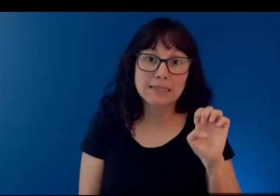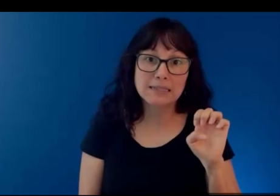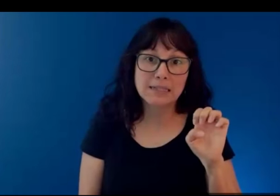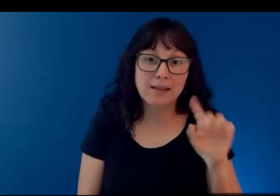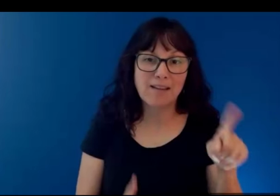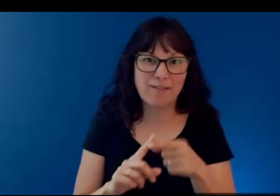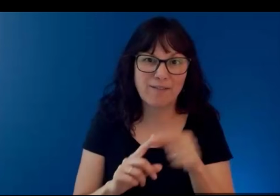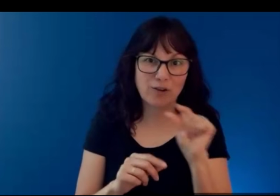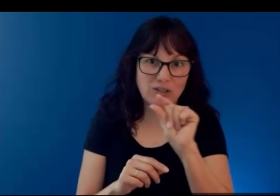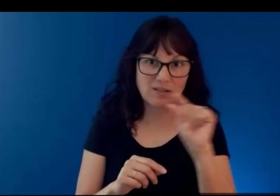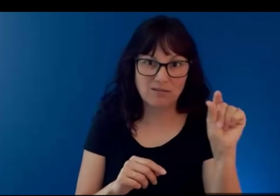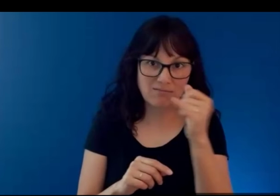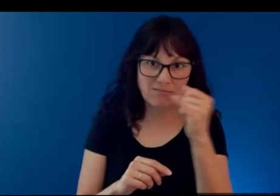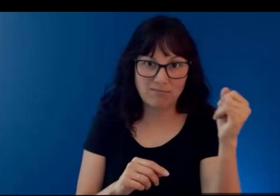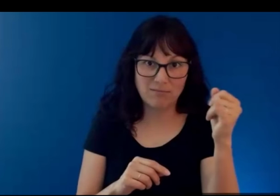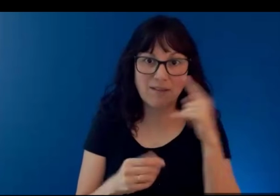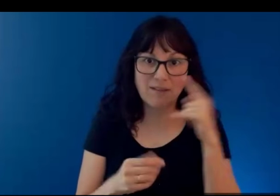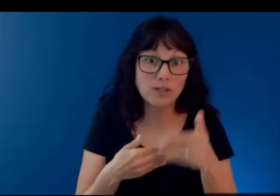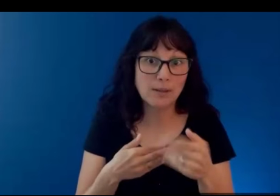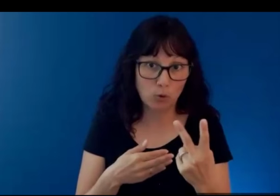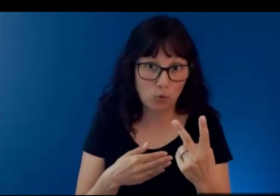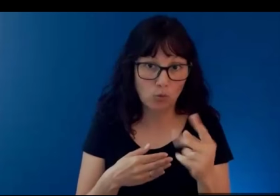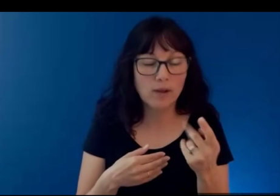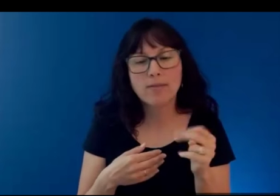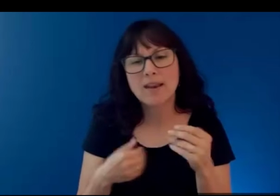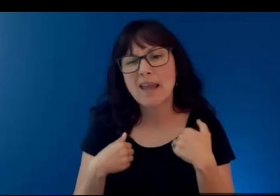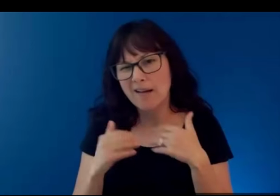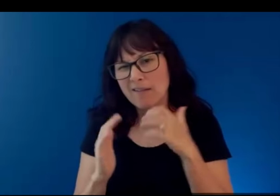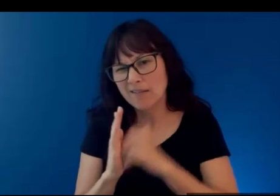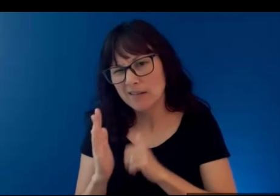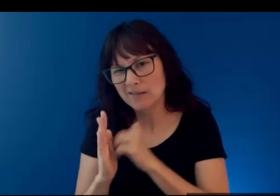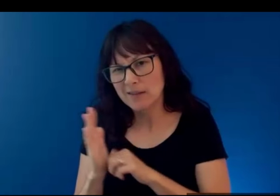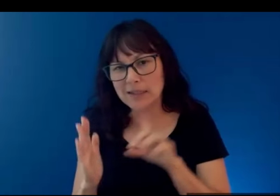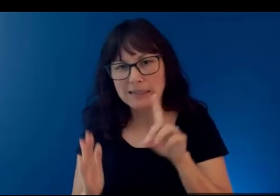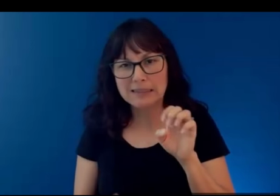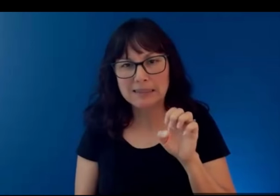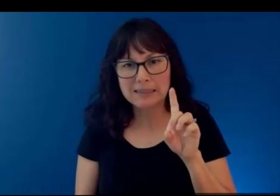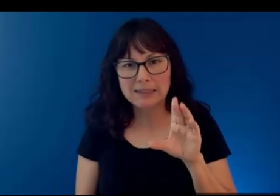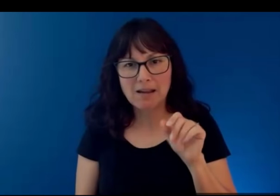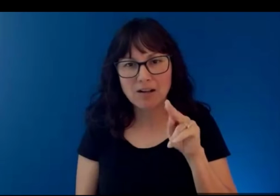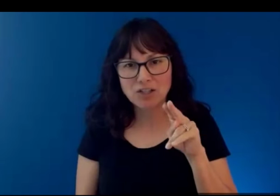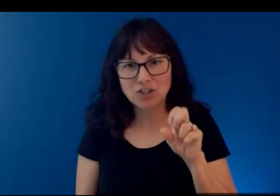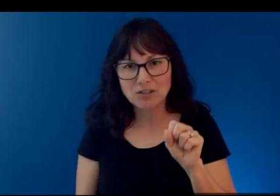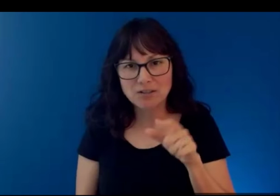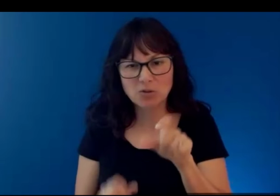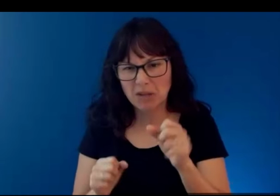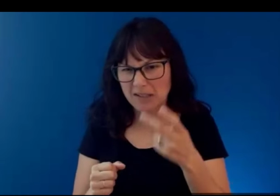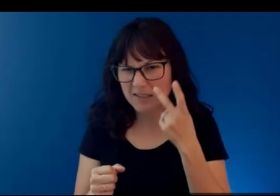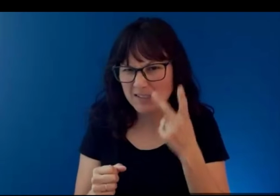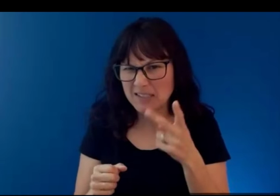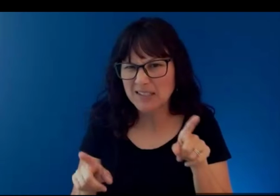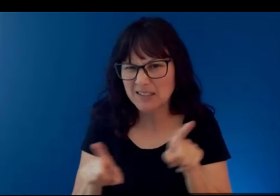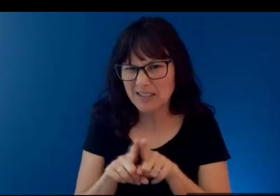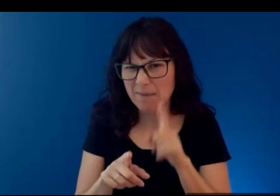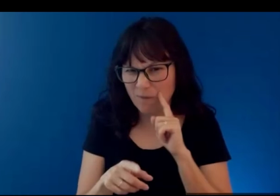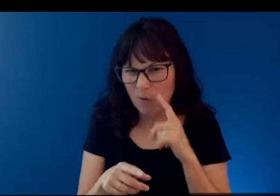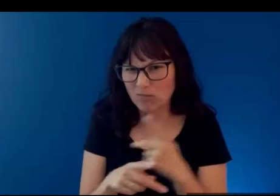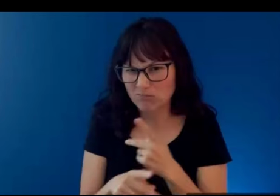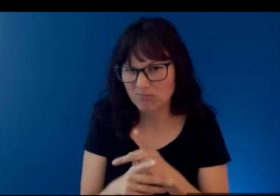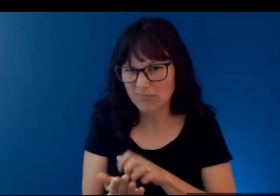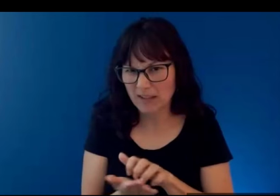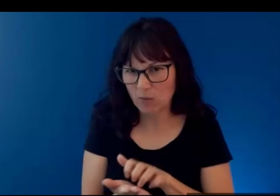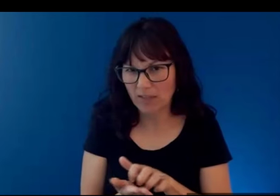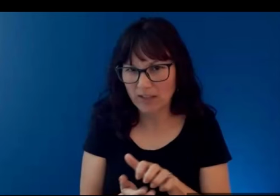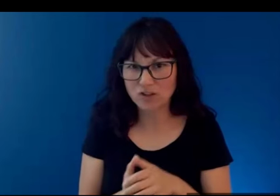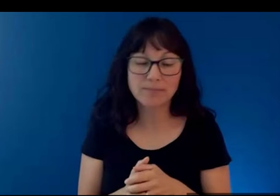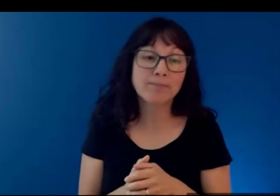line of step 2, all right? And then there's wonderful deductions and that you'll be able to see in that calculation.